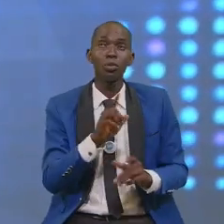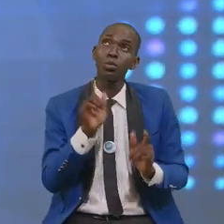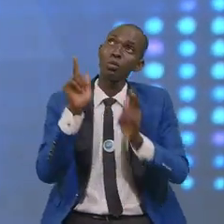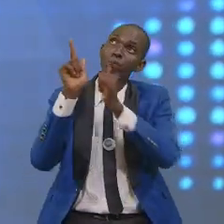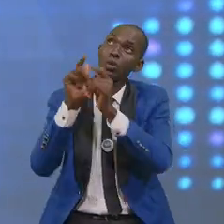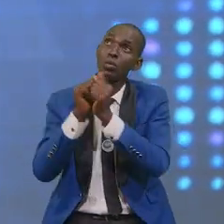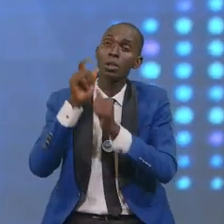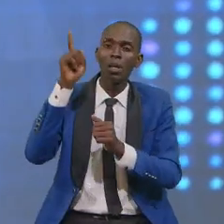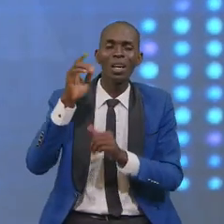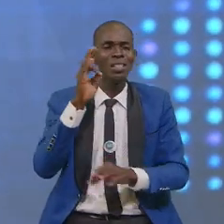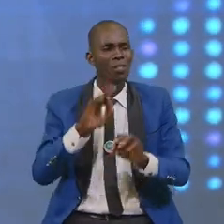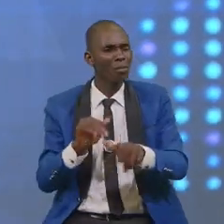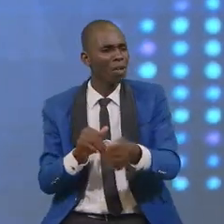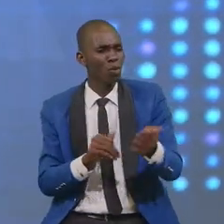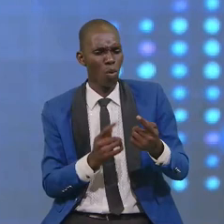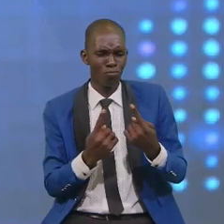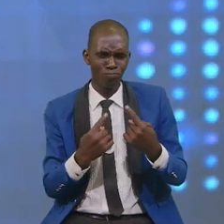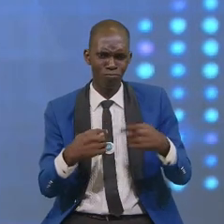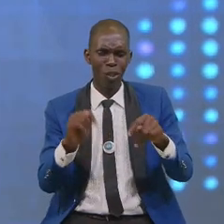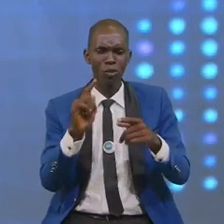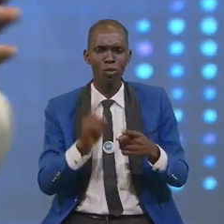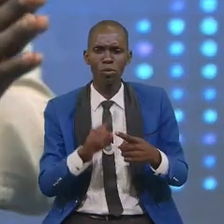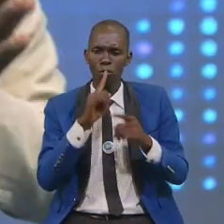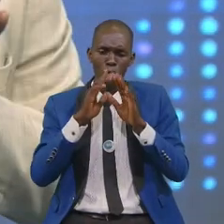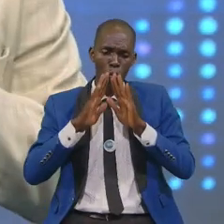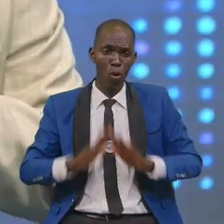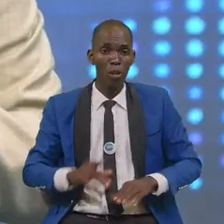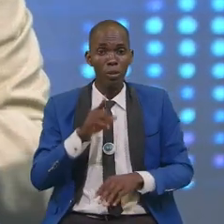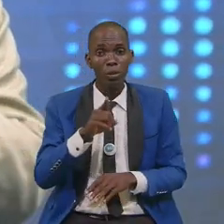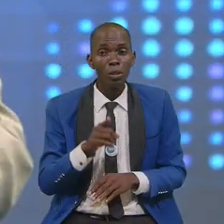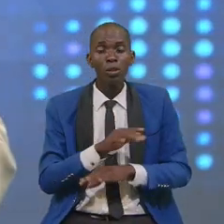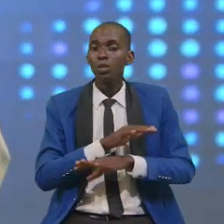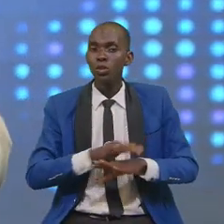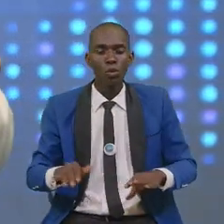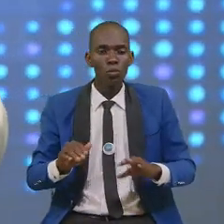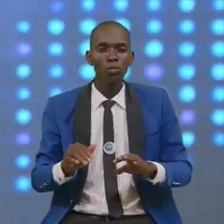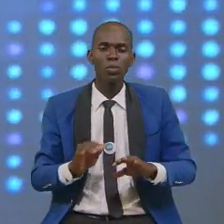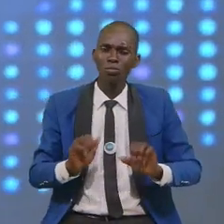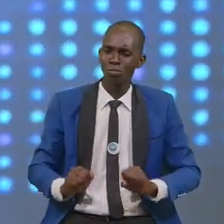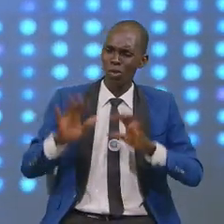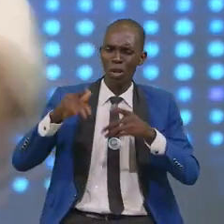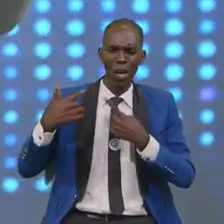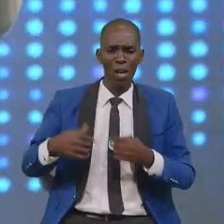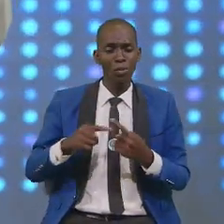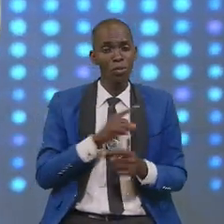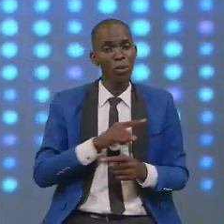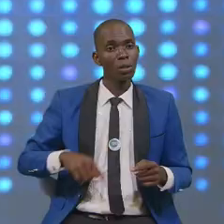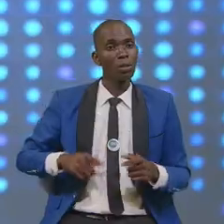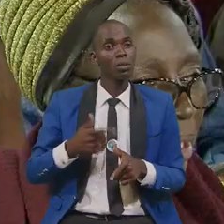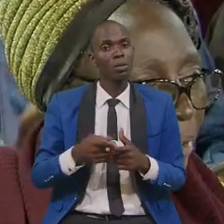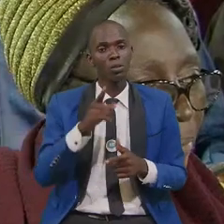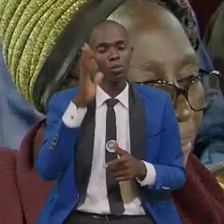anybody tries to silence you, don't give your heart to the Lord, you will overlook them.